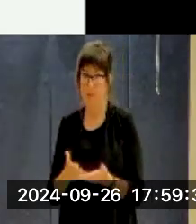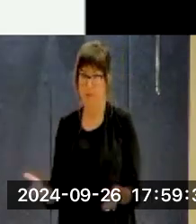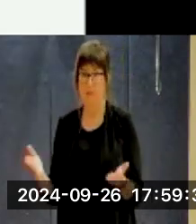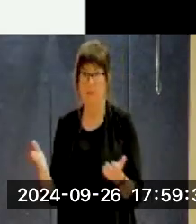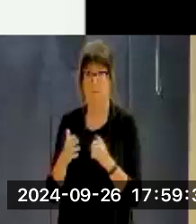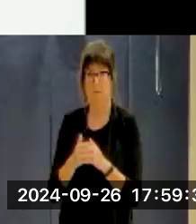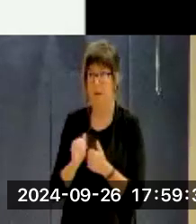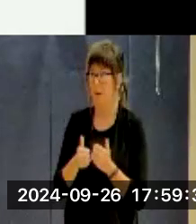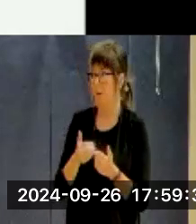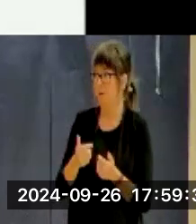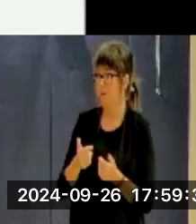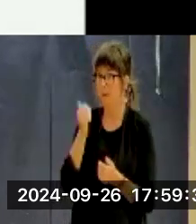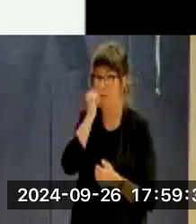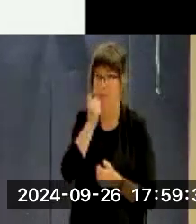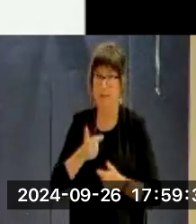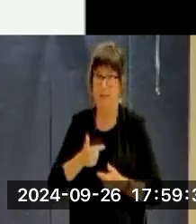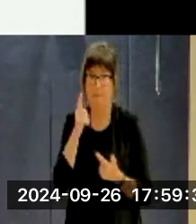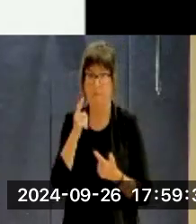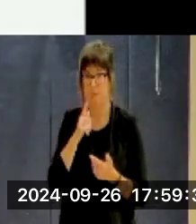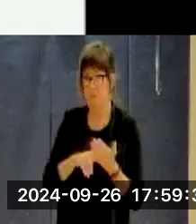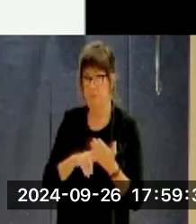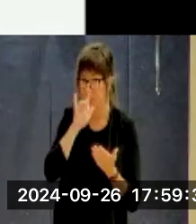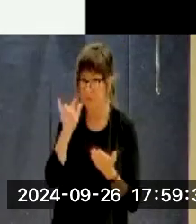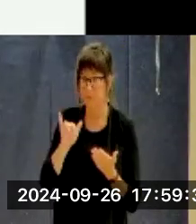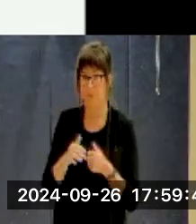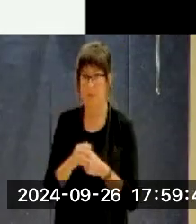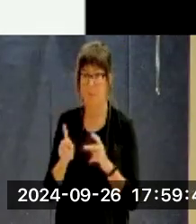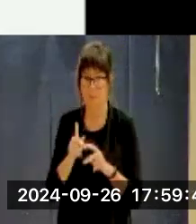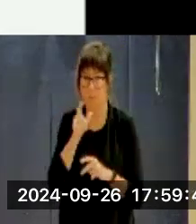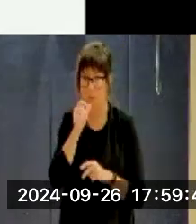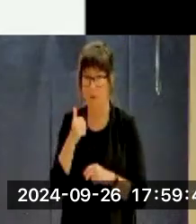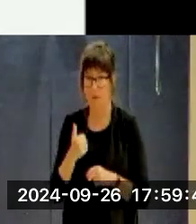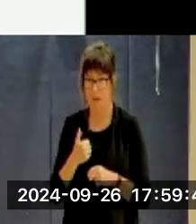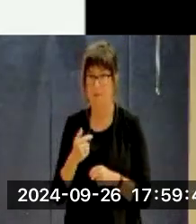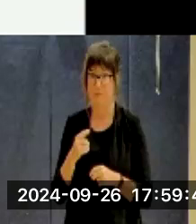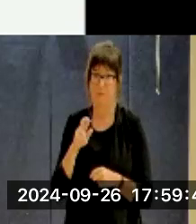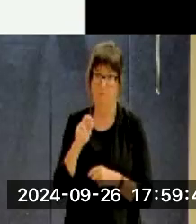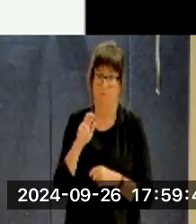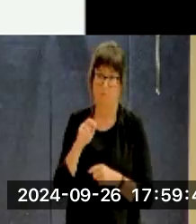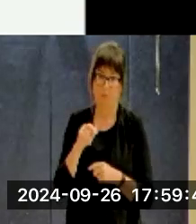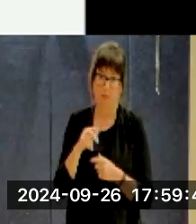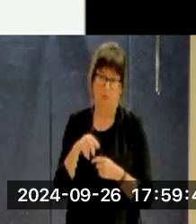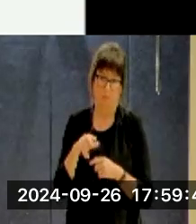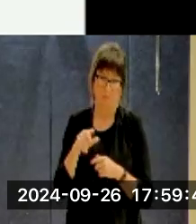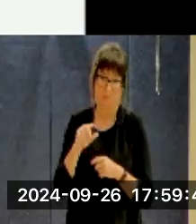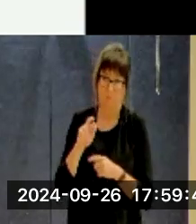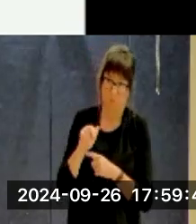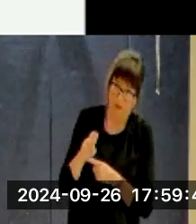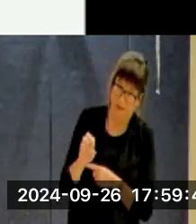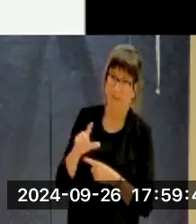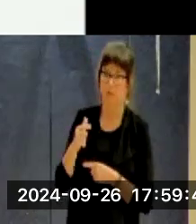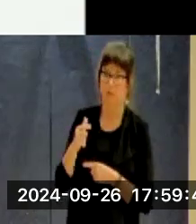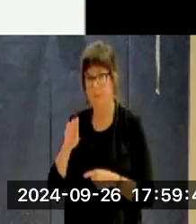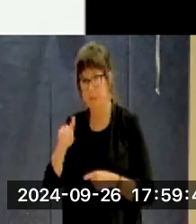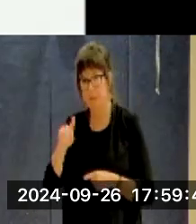how I go about living life. And people that live at the intersections of disability and race, disability and LGBTQ plus status, and all